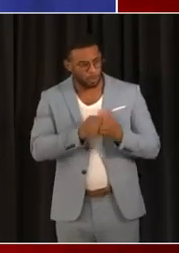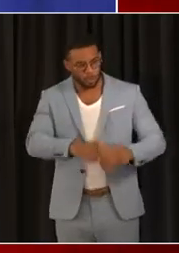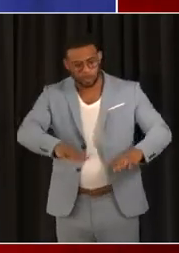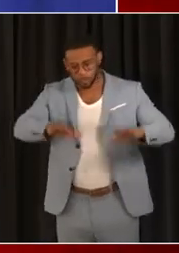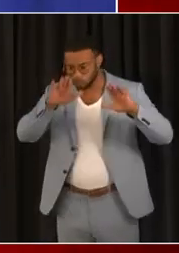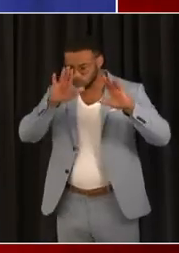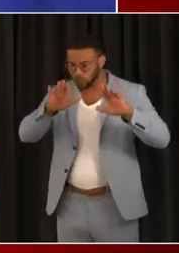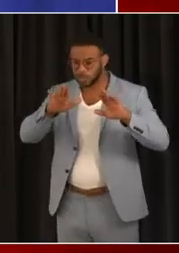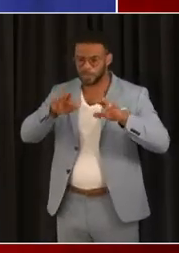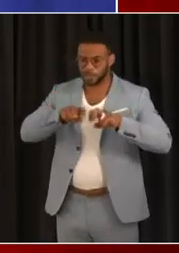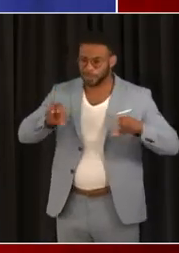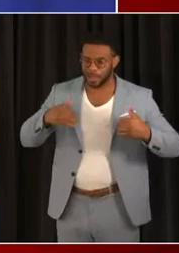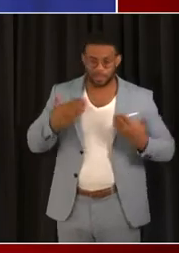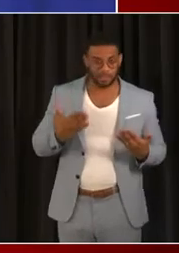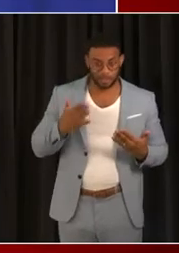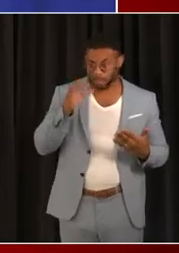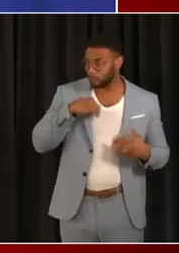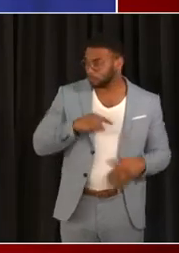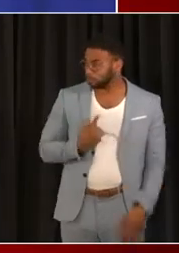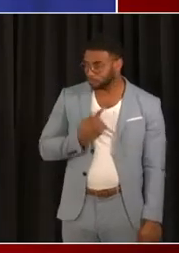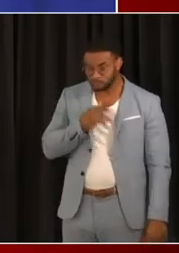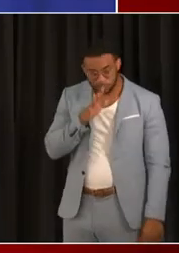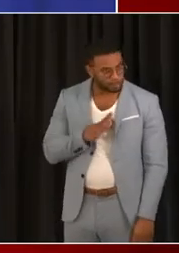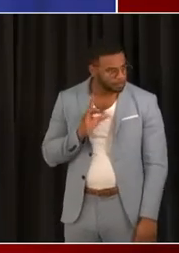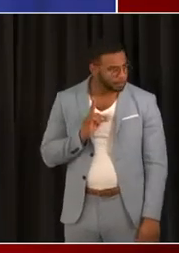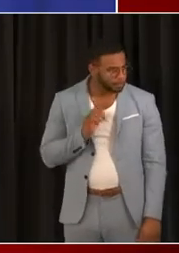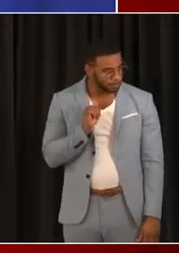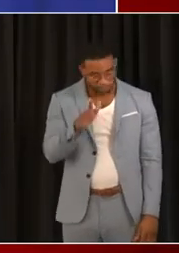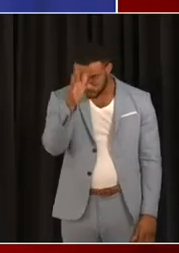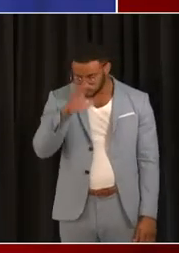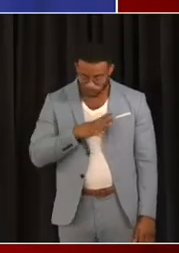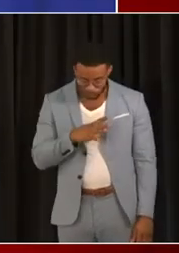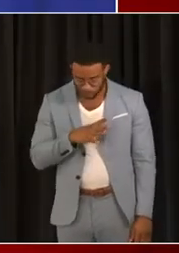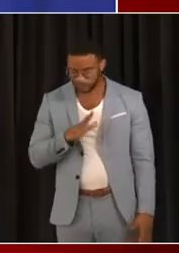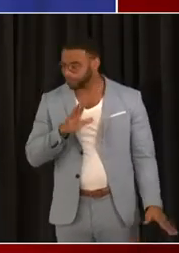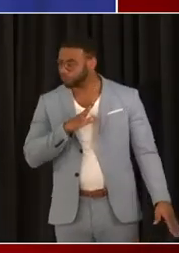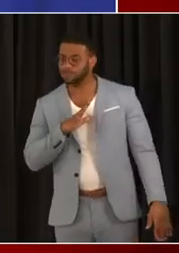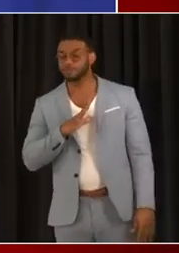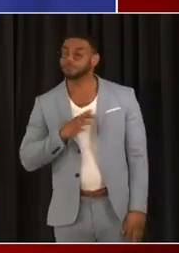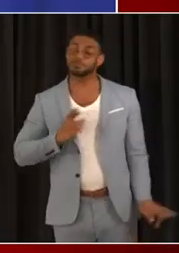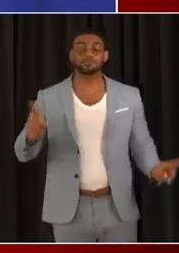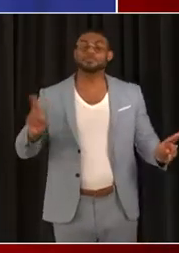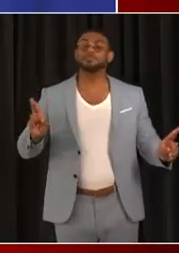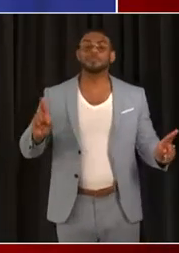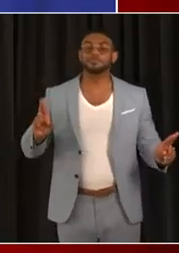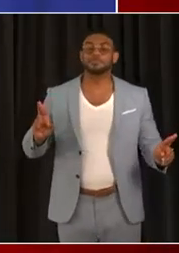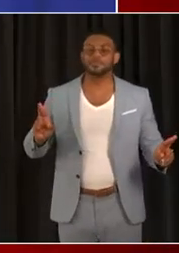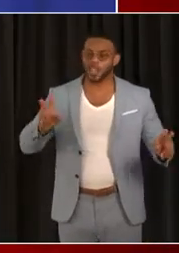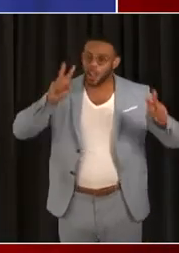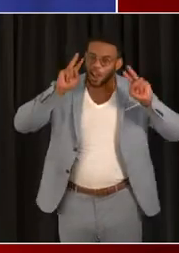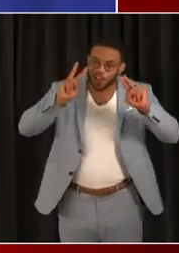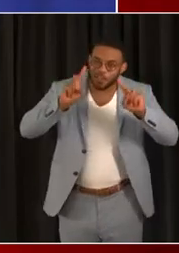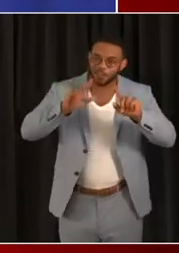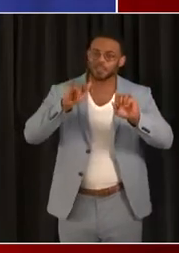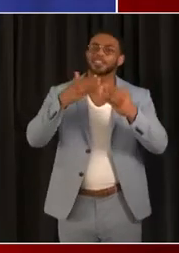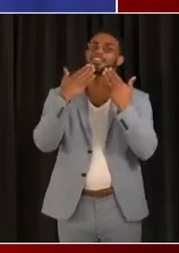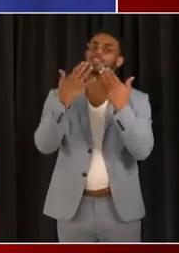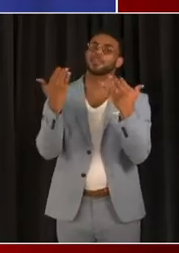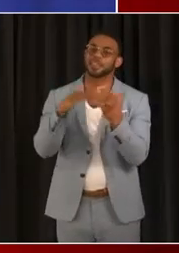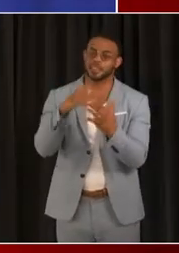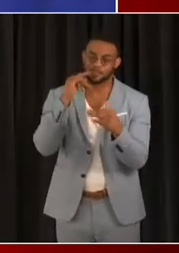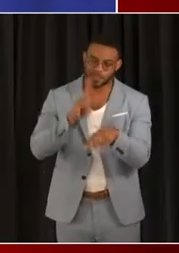with the great panelists that I have here. I guess I'm the lone lady having to hold it down, but it's okay. I'm ready and looking forward to